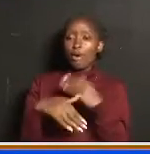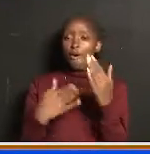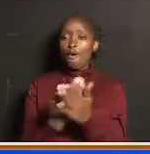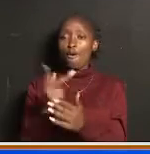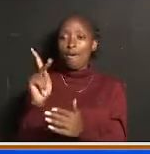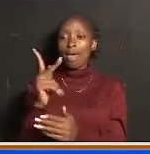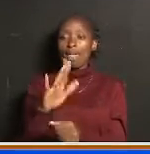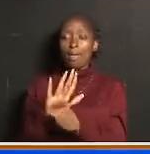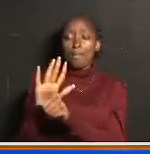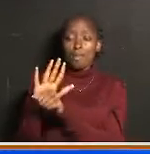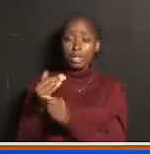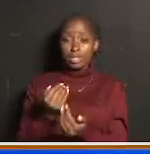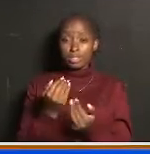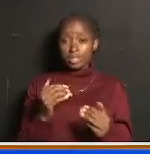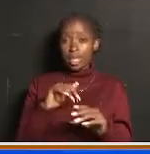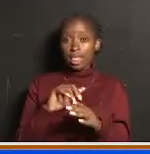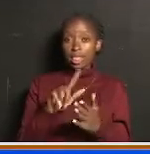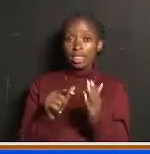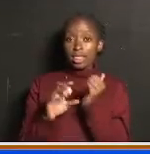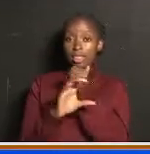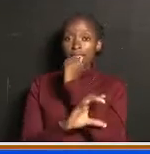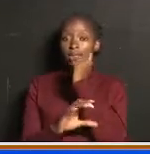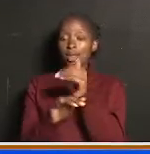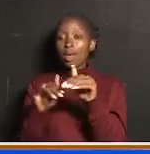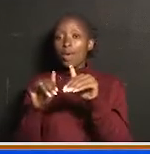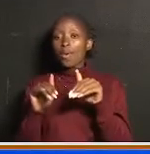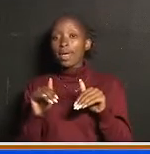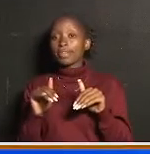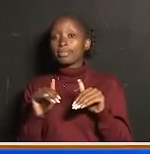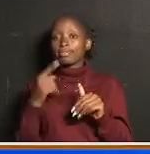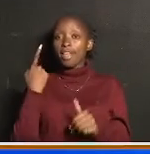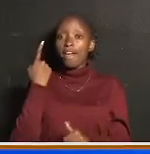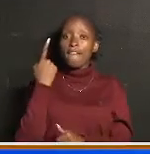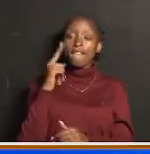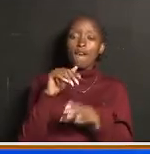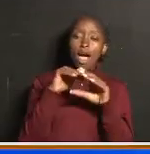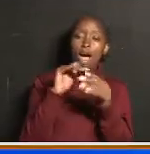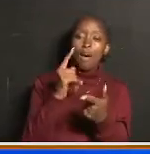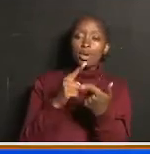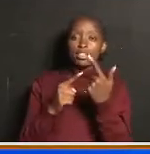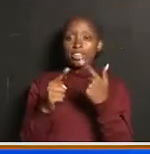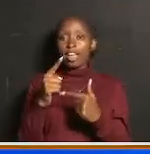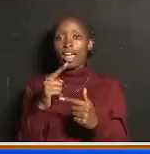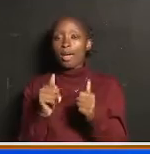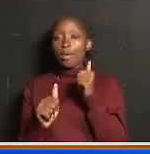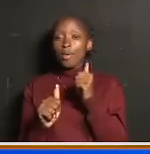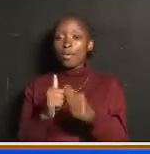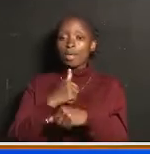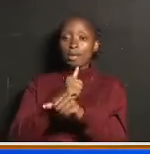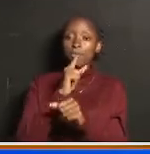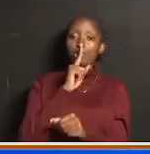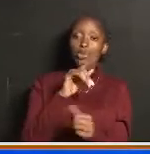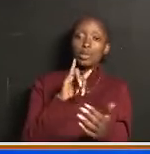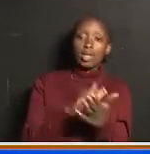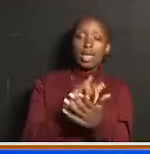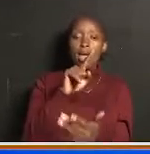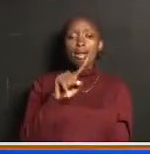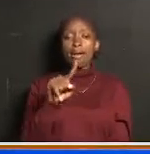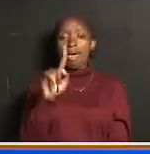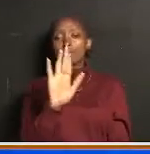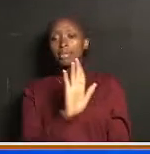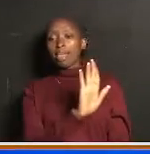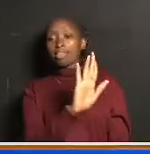this country, will be waiting for an outcome that can ensure that their rights in